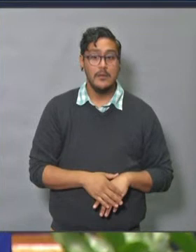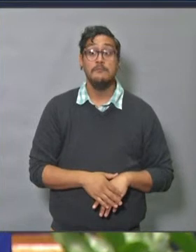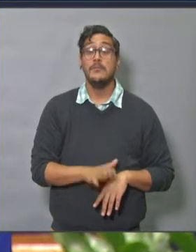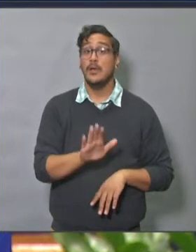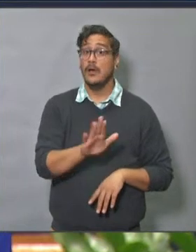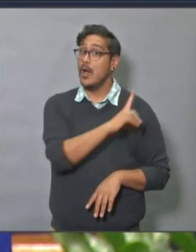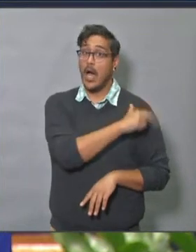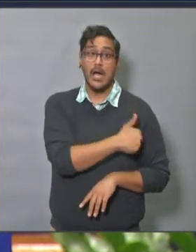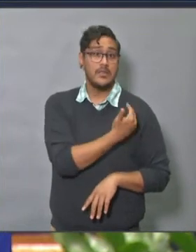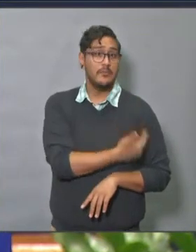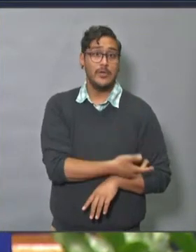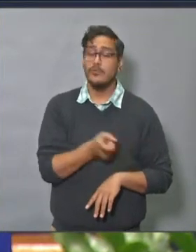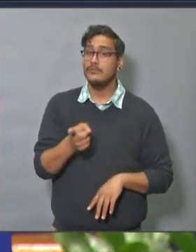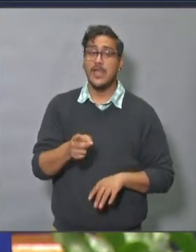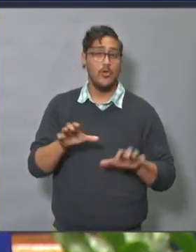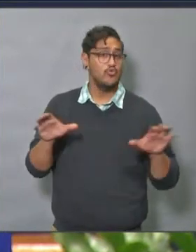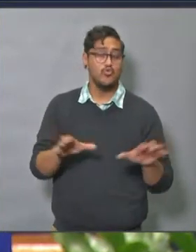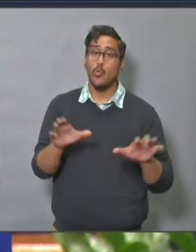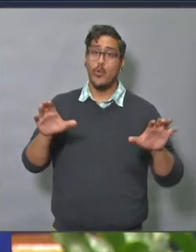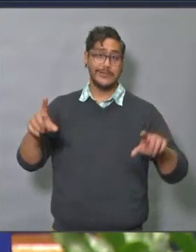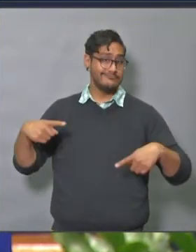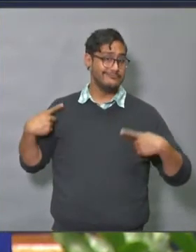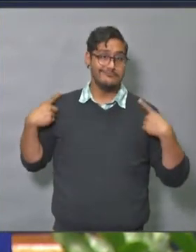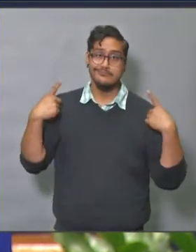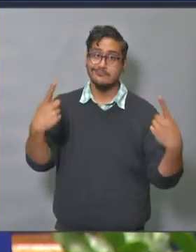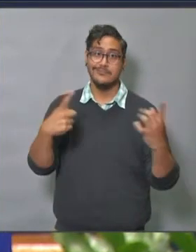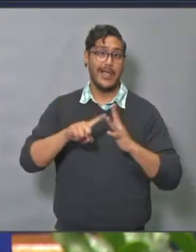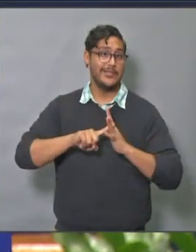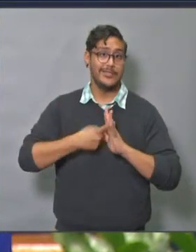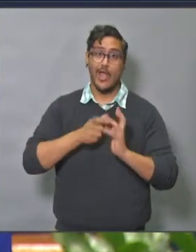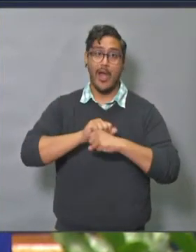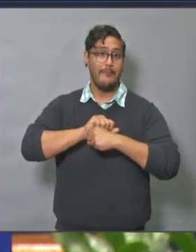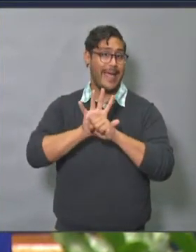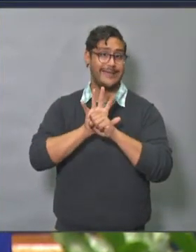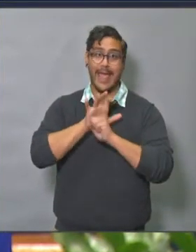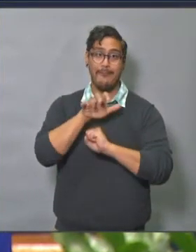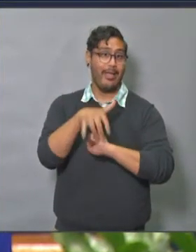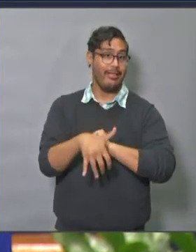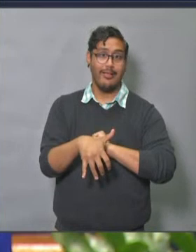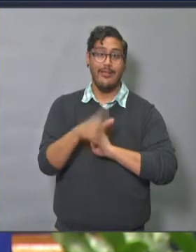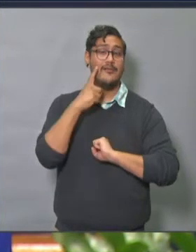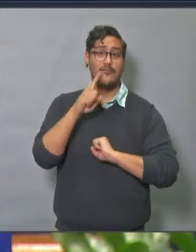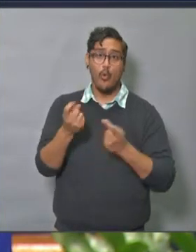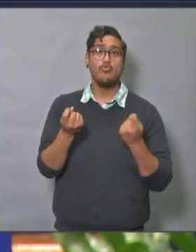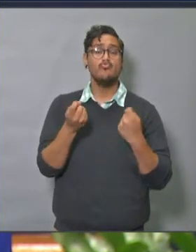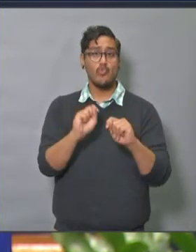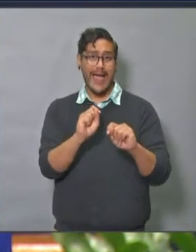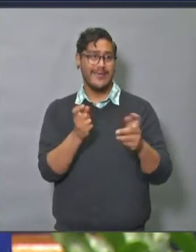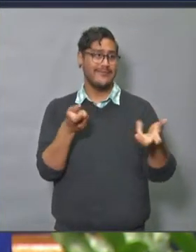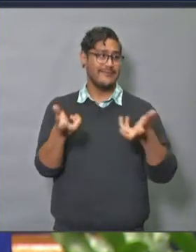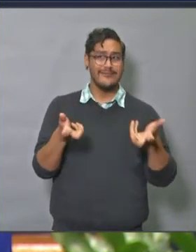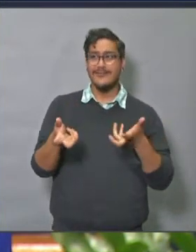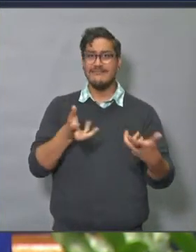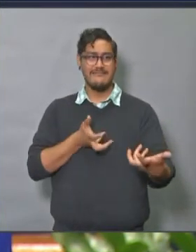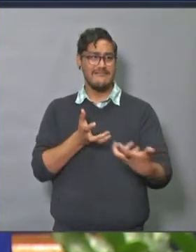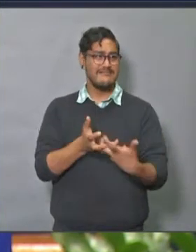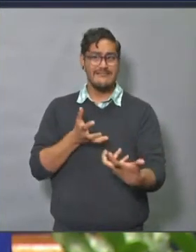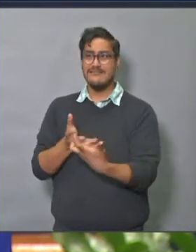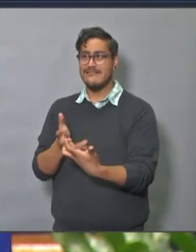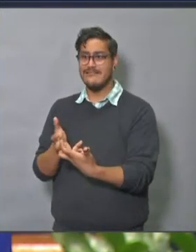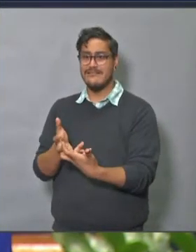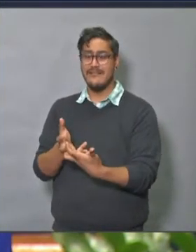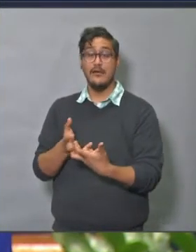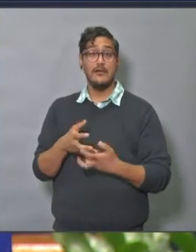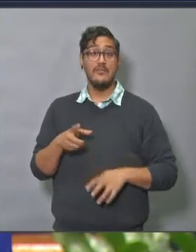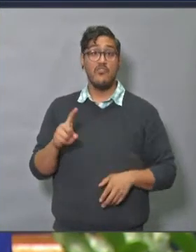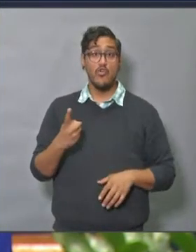are doing, just as they always have throughout the pandemic, a variety of things to accommodate this potential increase in patients. First, there's the ability